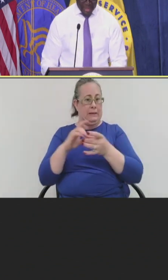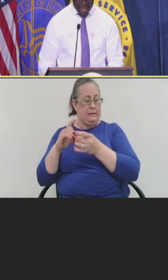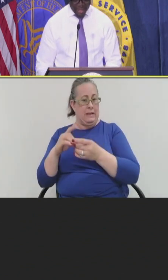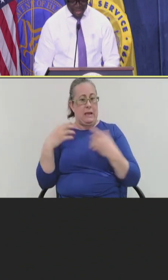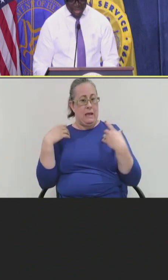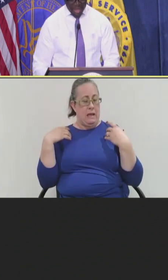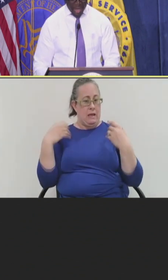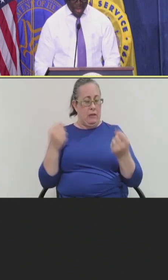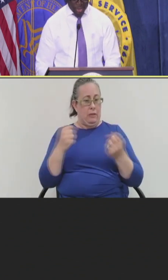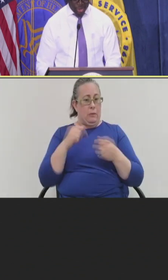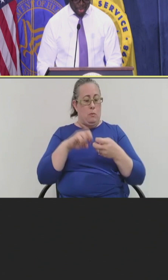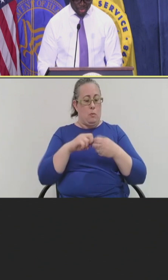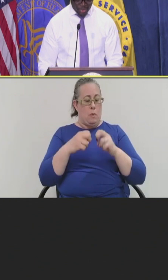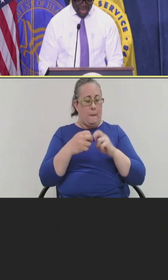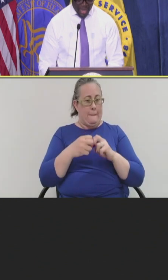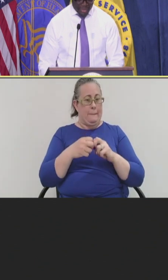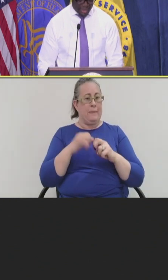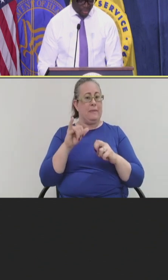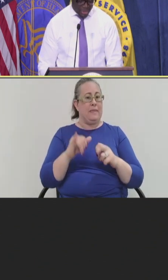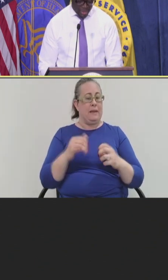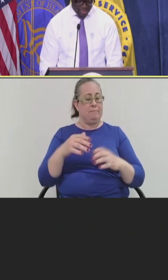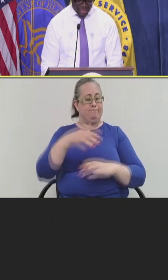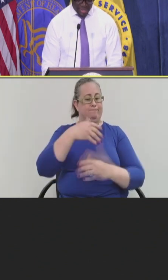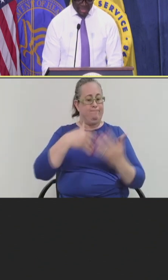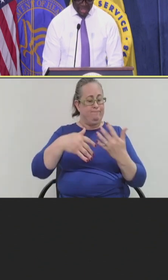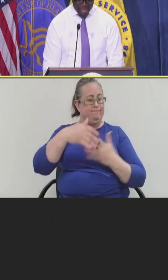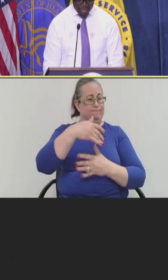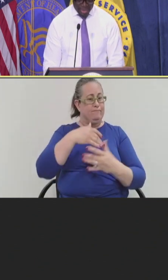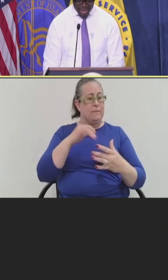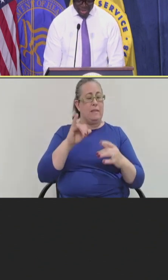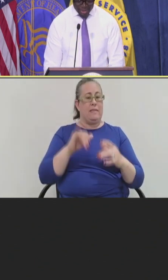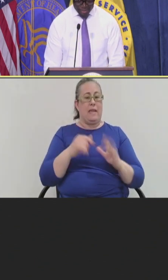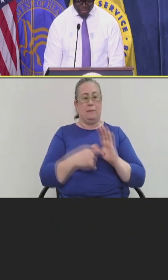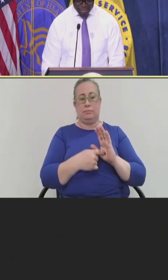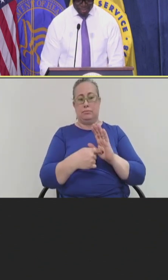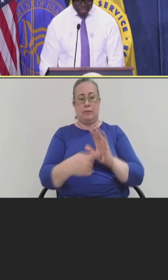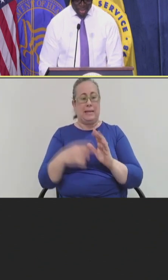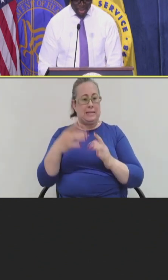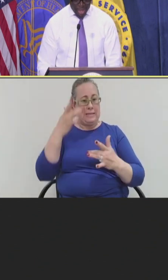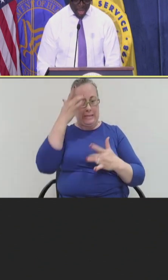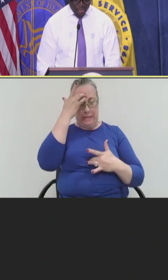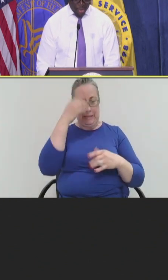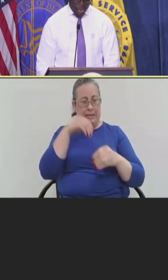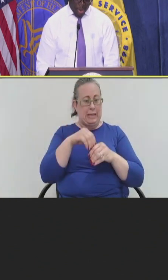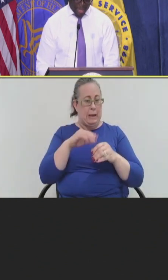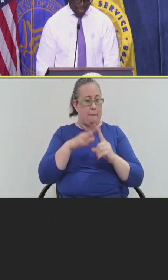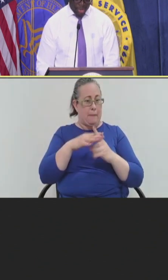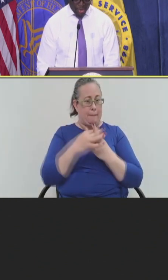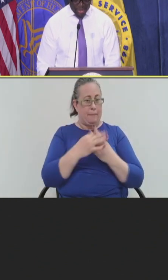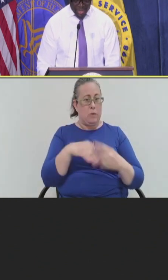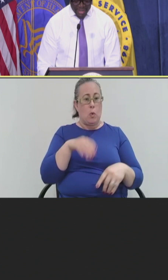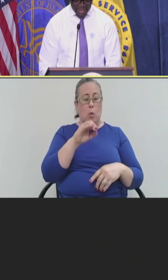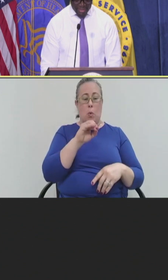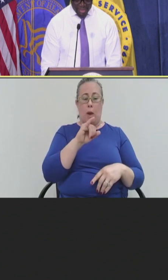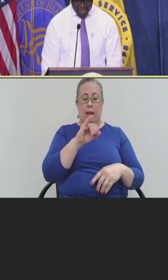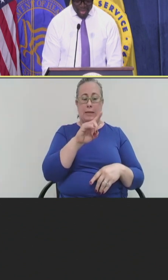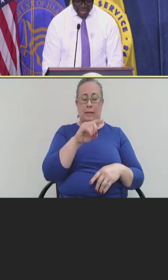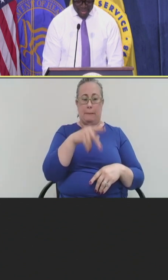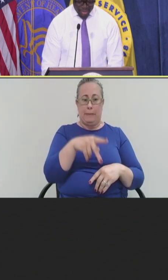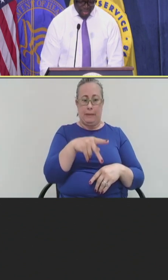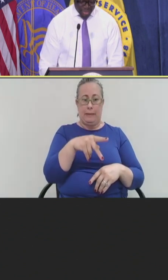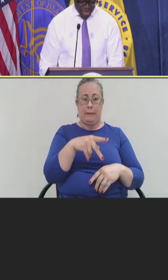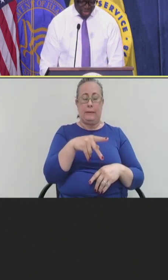synergistically and contributes to excess burden of disease in a population. OIDP coordinates the